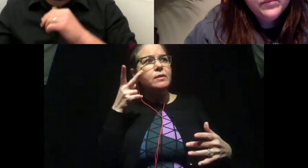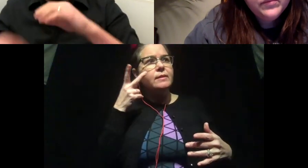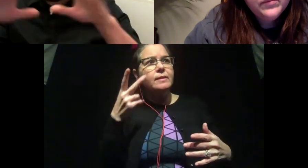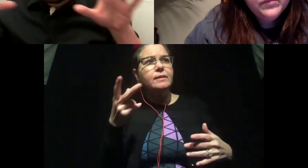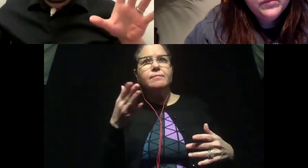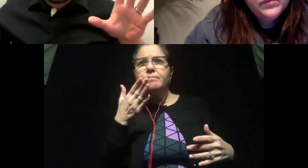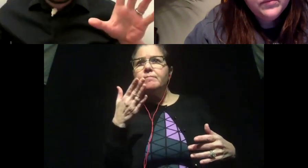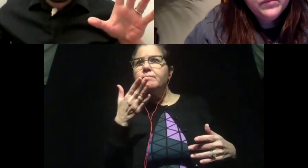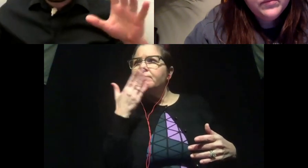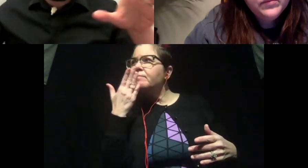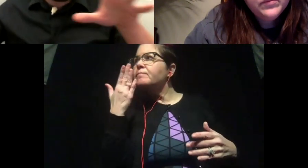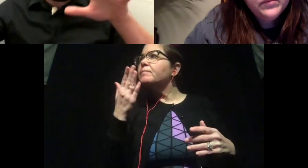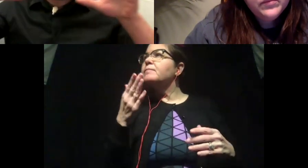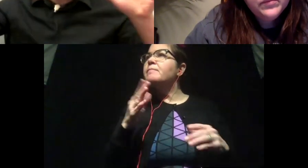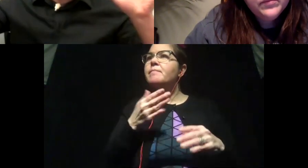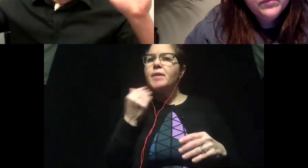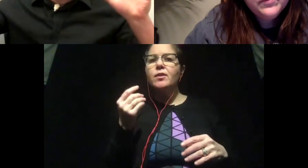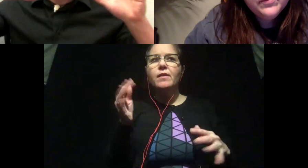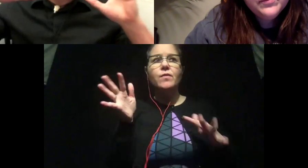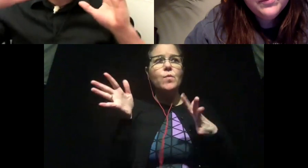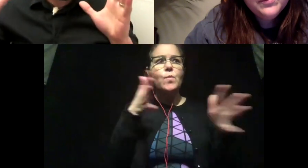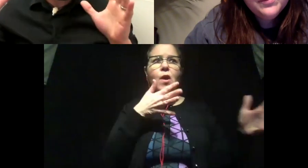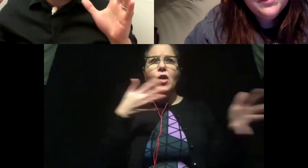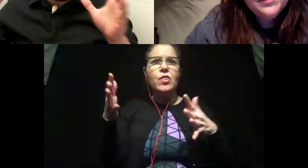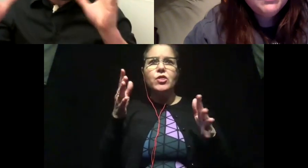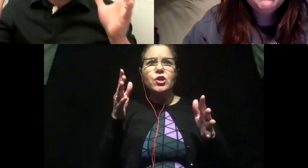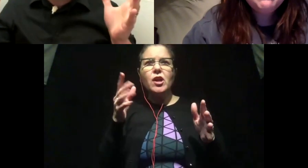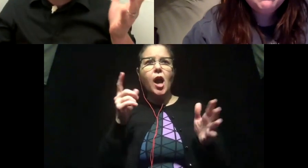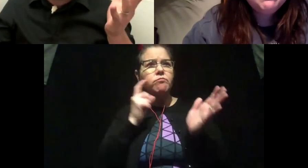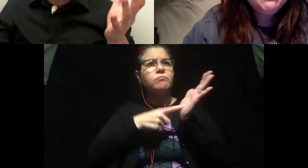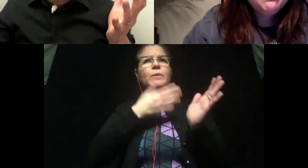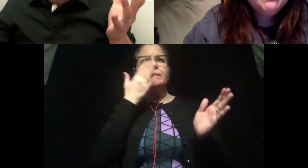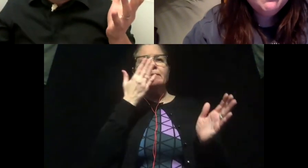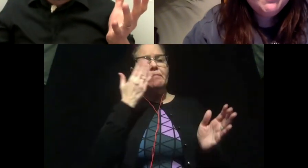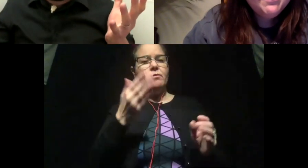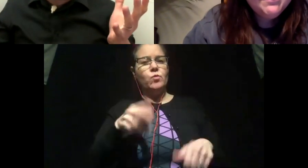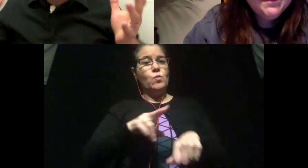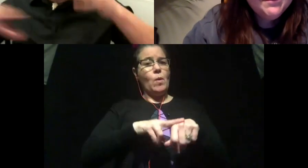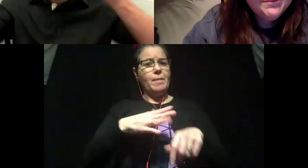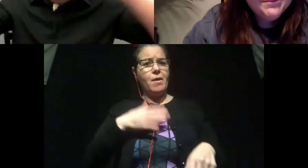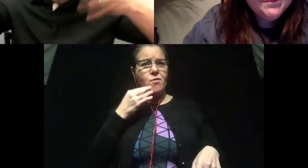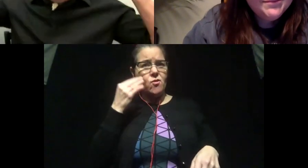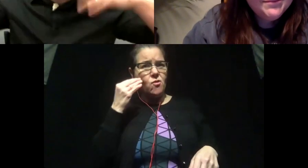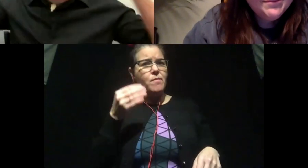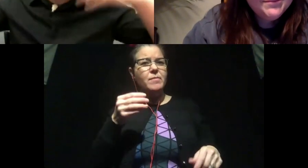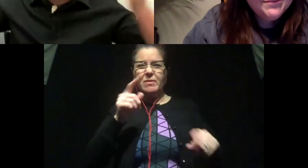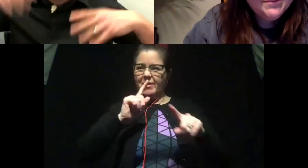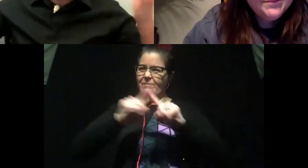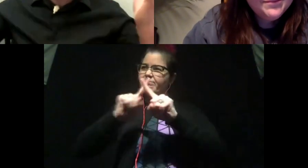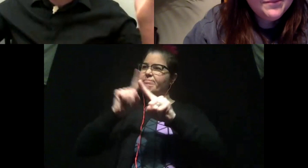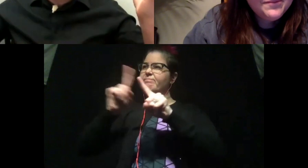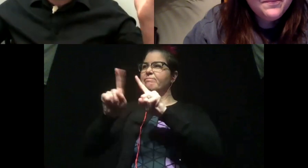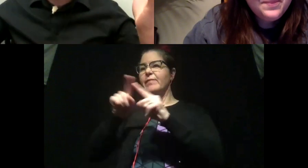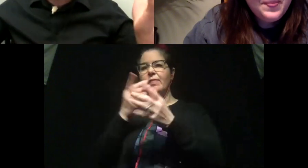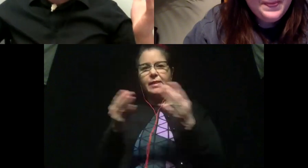detect faint smells in the air. Like, if the weather is changing, I can smell it. I can't normally do that at home because there's so many smells from so many